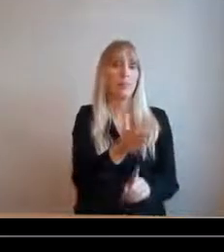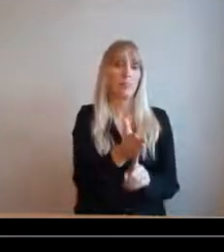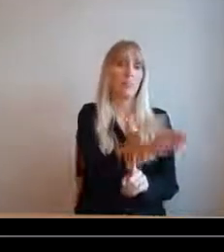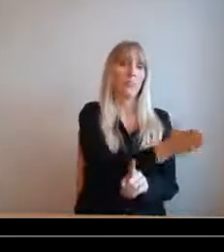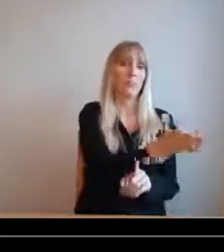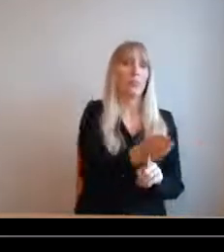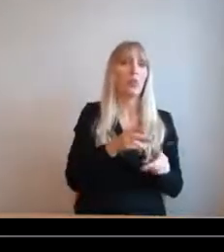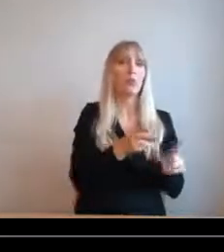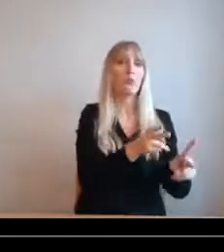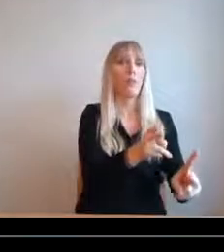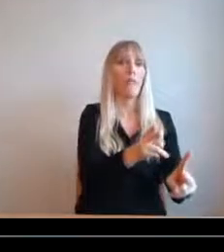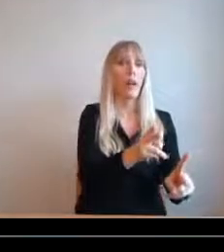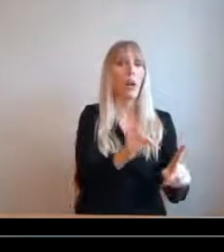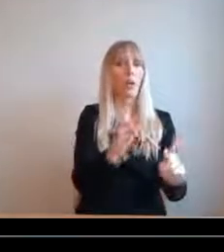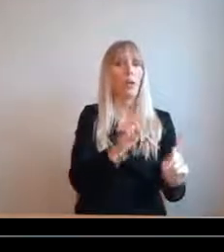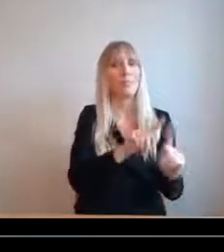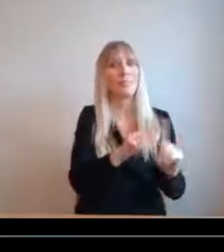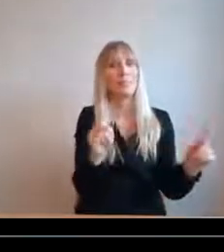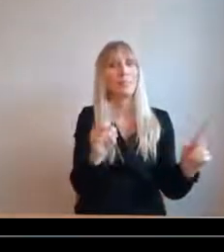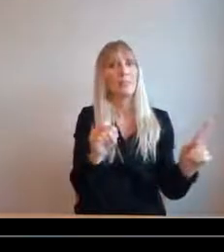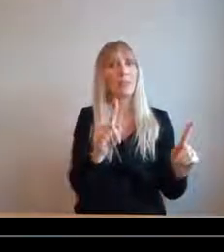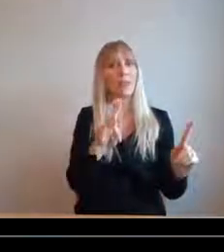What difference will some of these changes make?